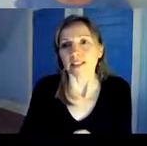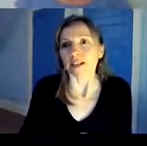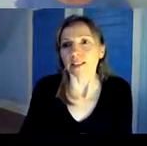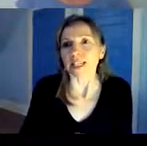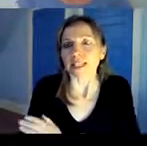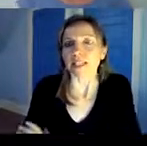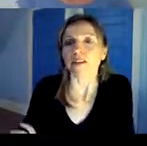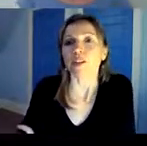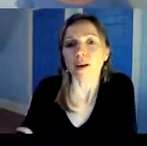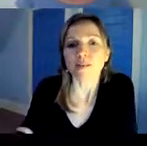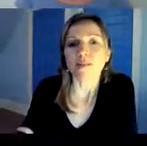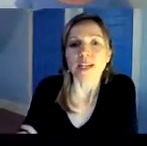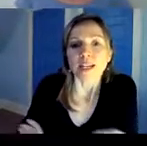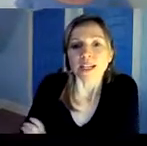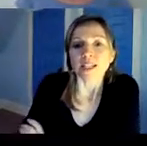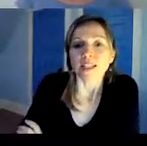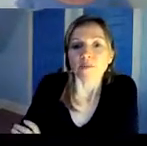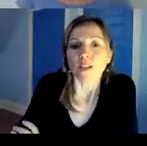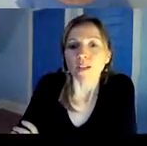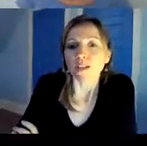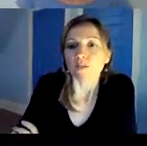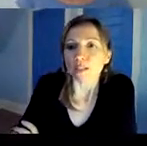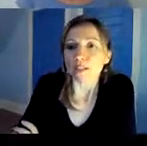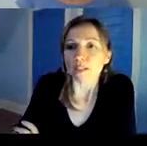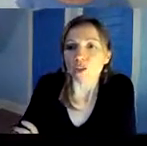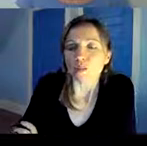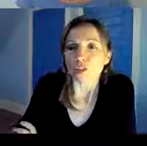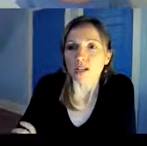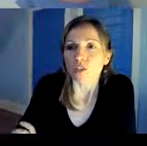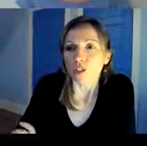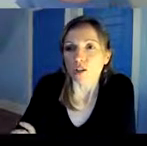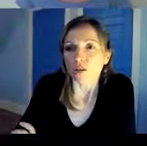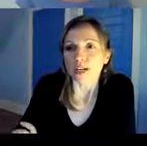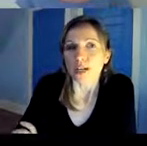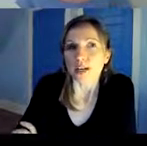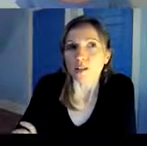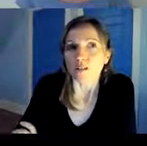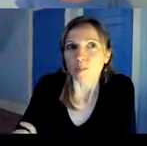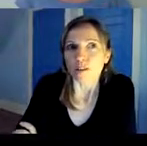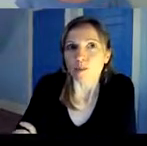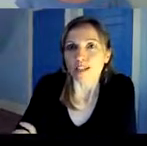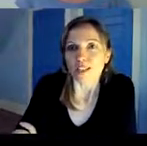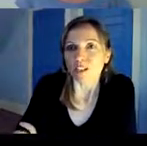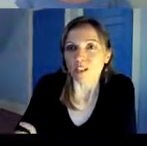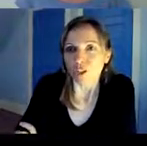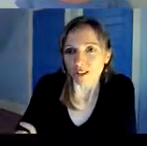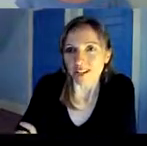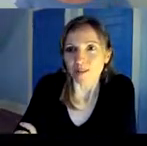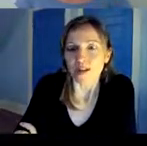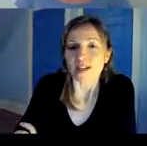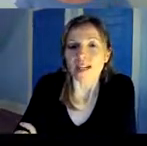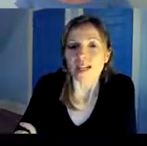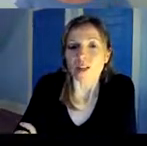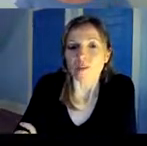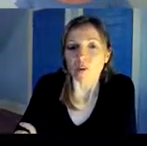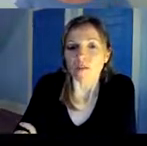That link that's down at the bottom is the Invasive Species Center, which is an NGO, a not-for-profit organization. It's not a charity,